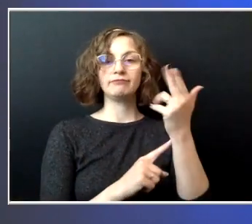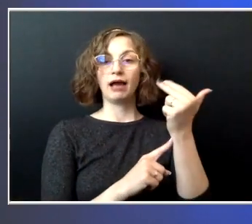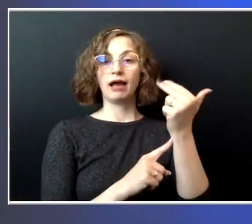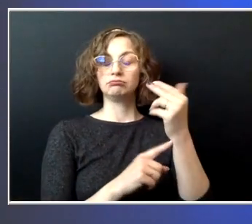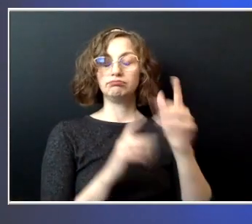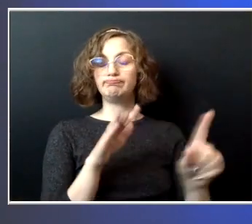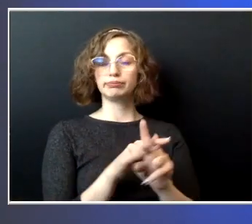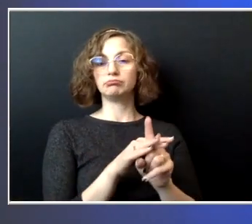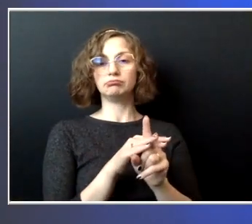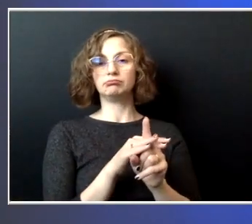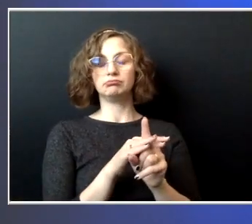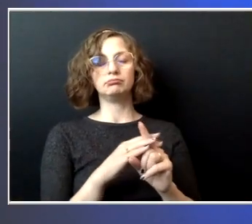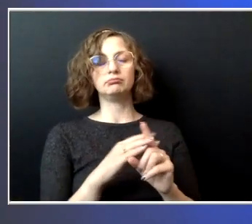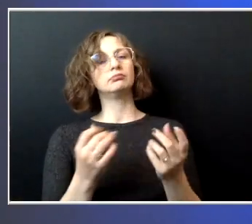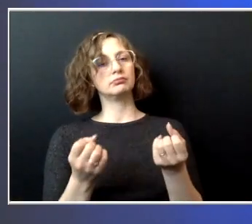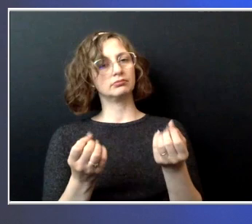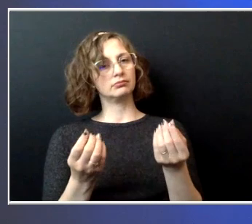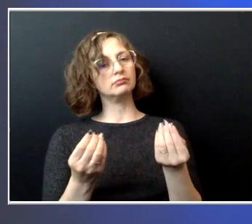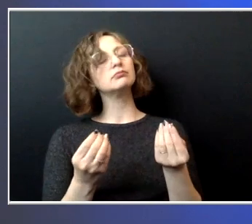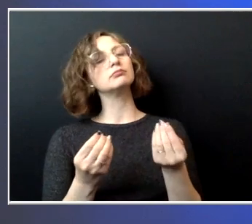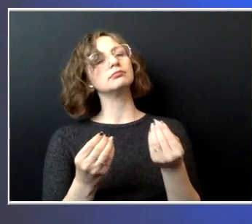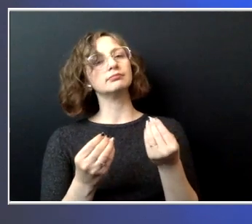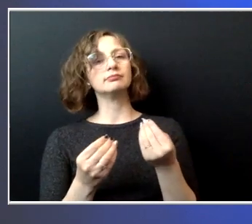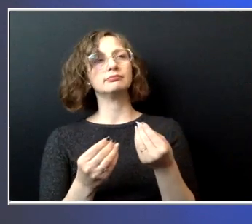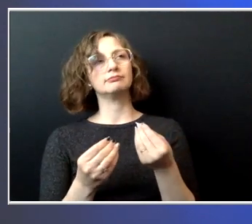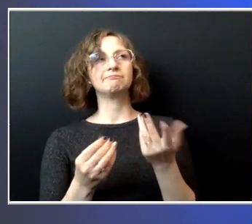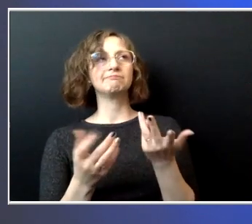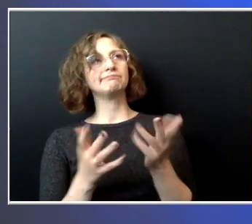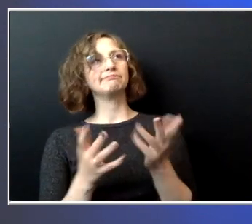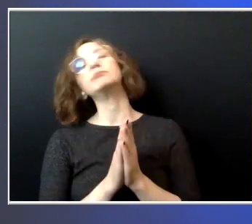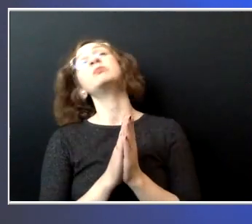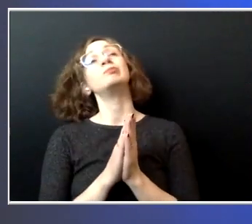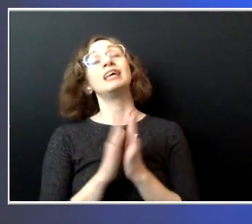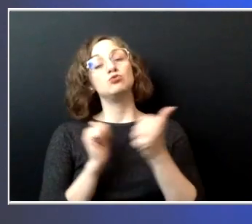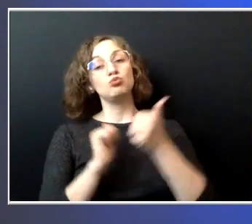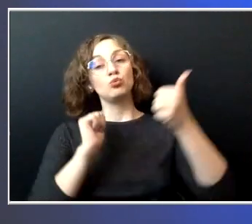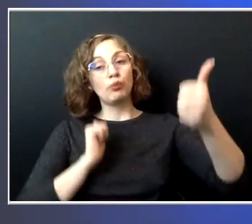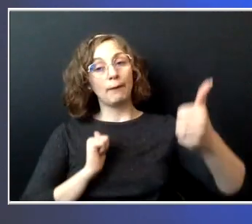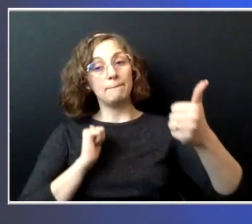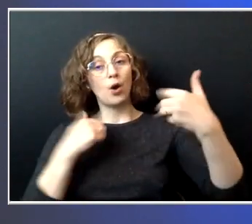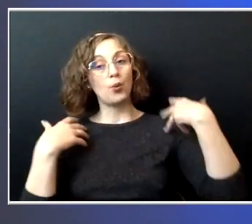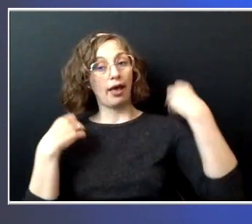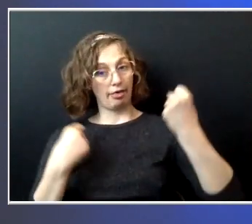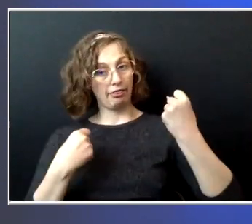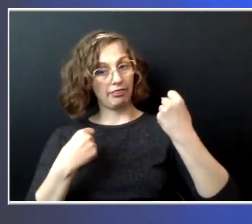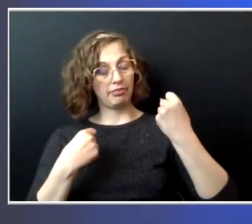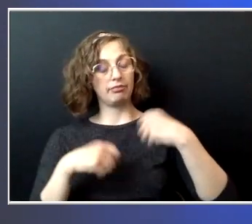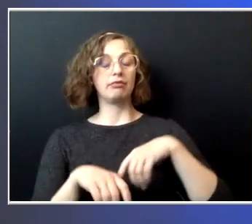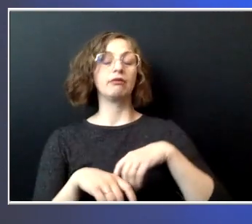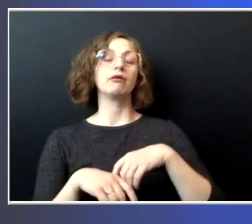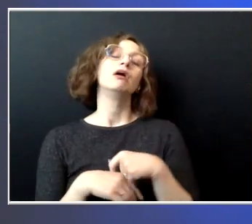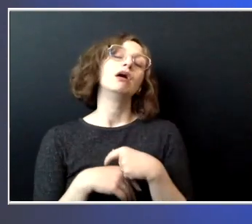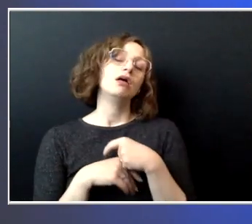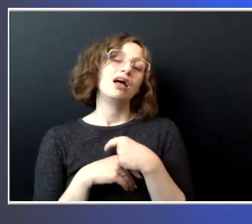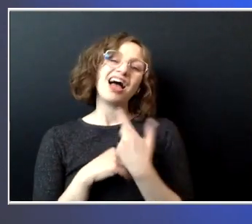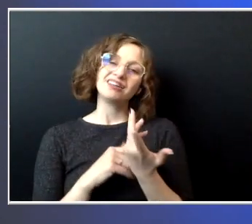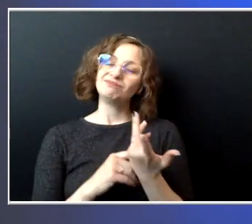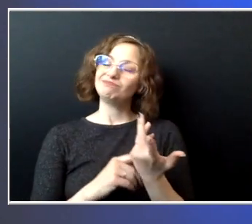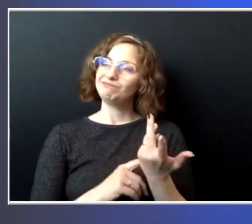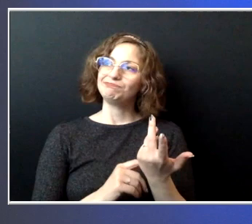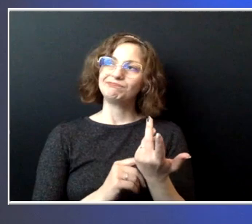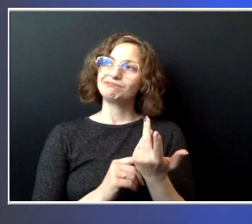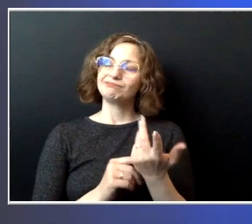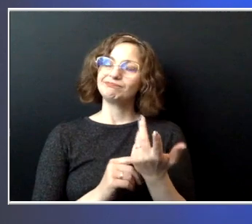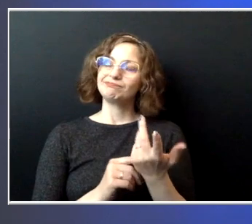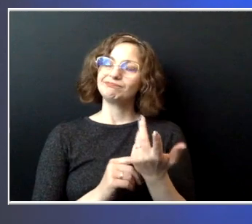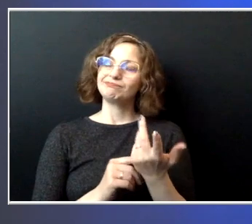it's a mode of telehealth or remote health. And then, indeed, it all depends on what the local providers